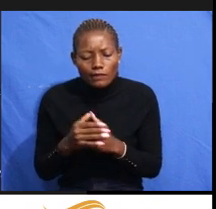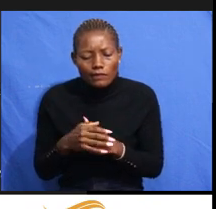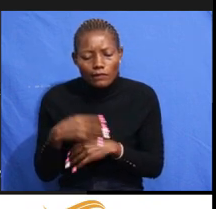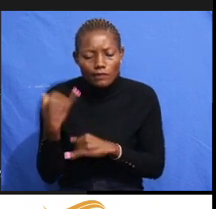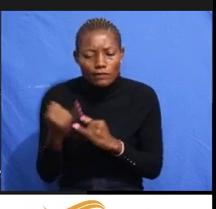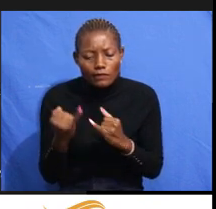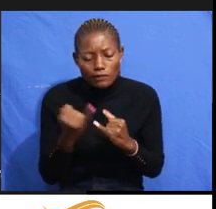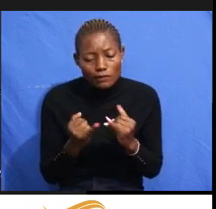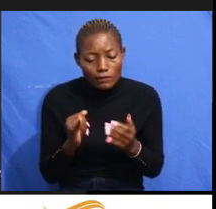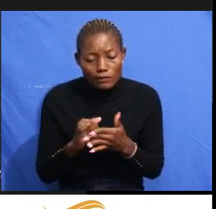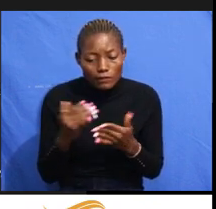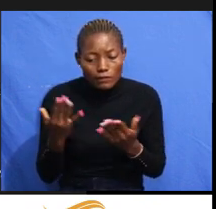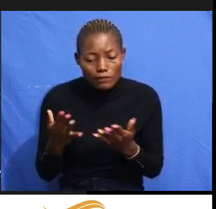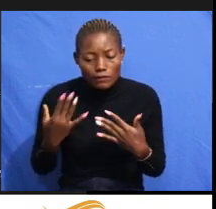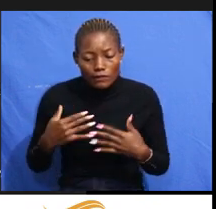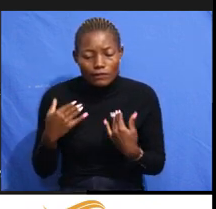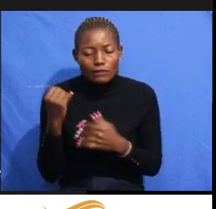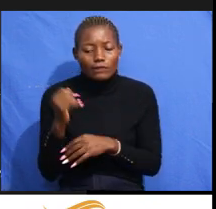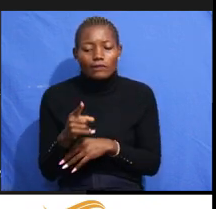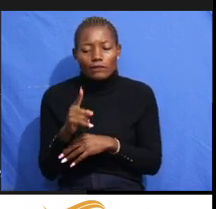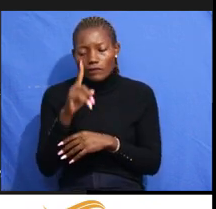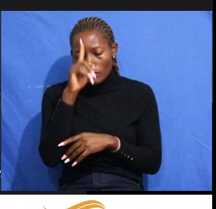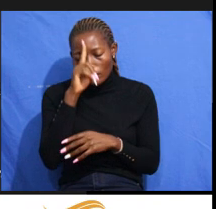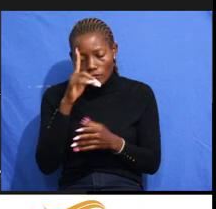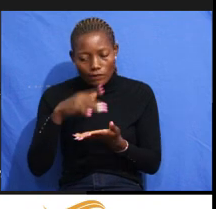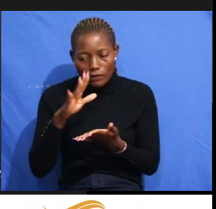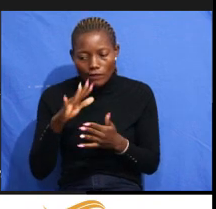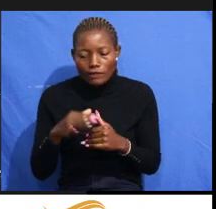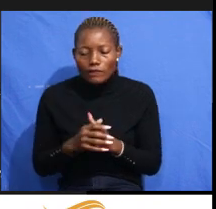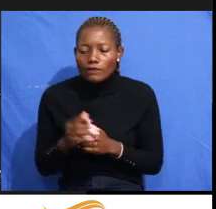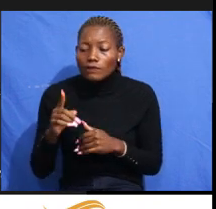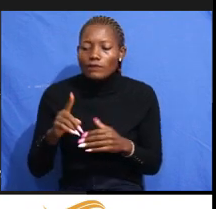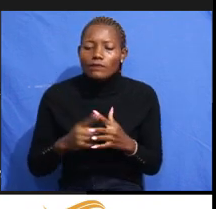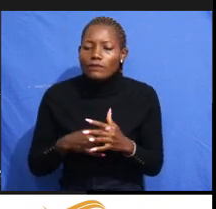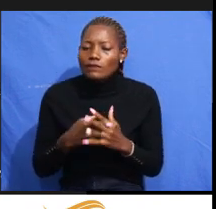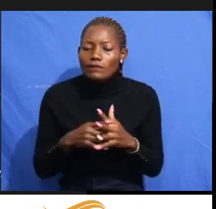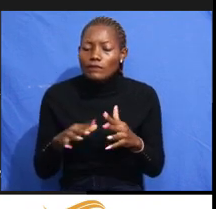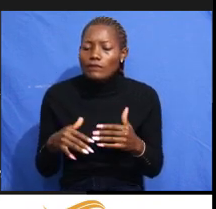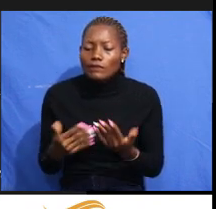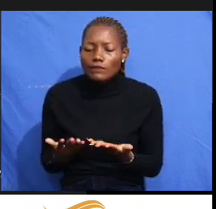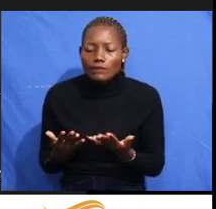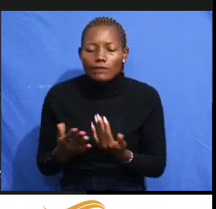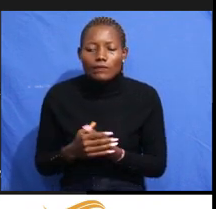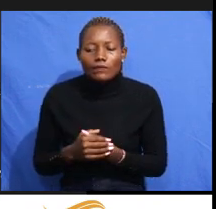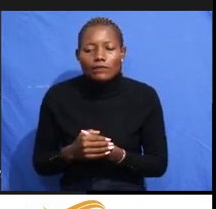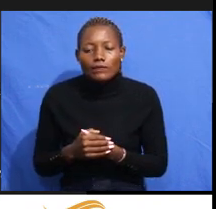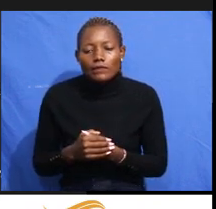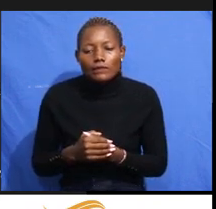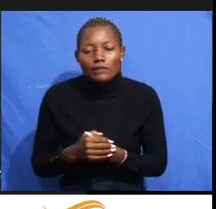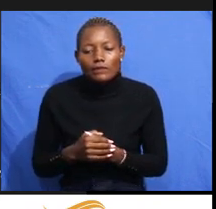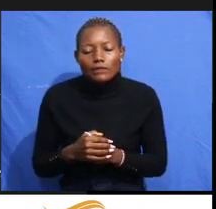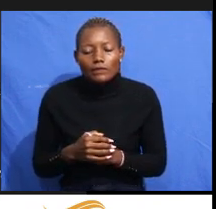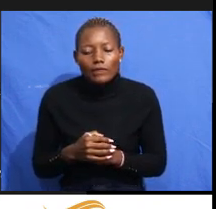is where the peak should be. So how have you also administered the volumes as you are Yes. approaching these